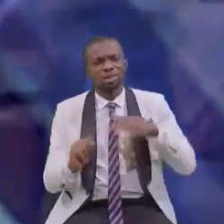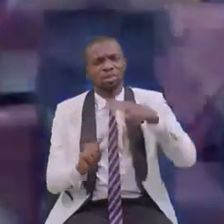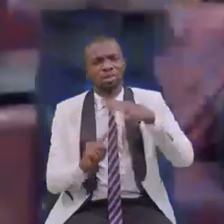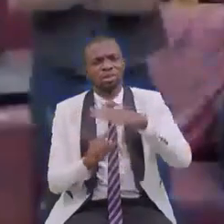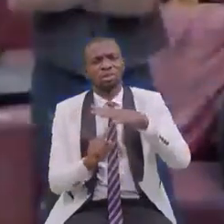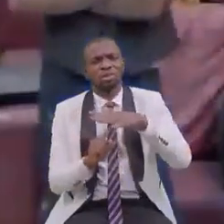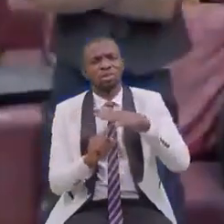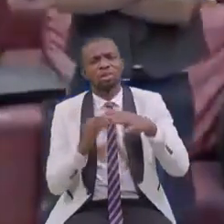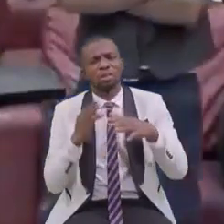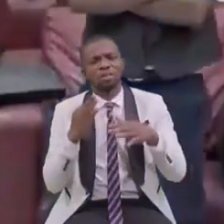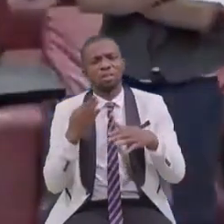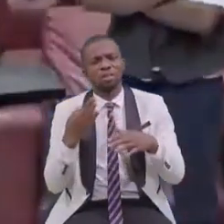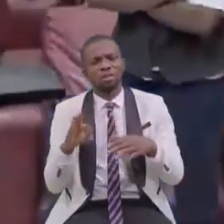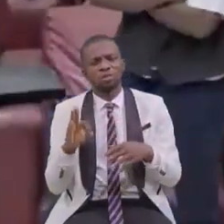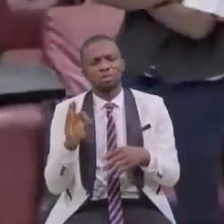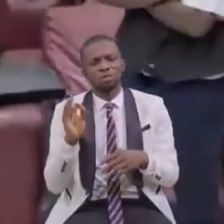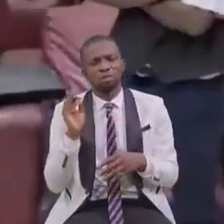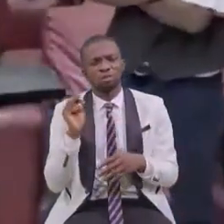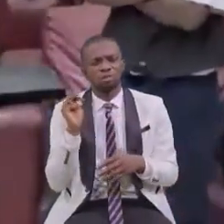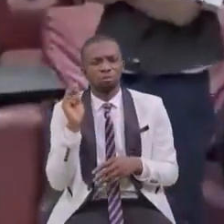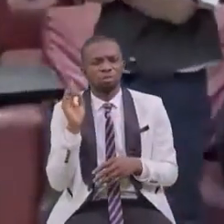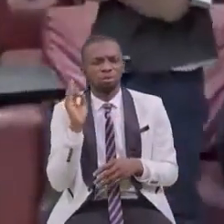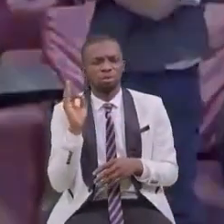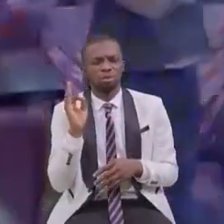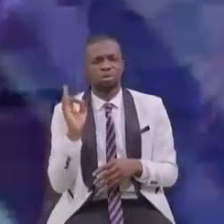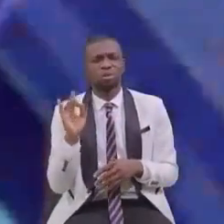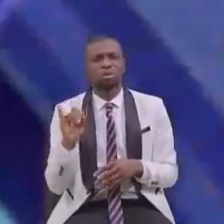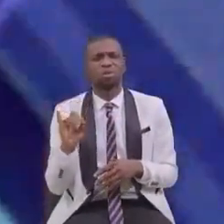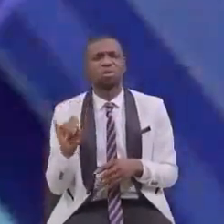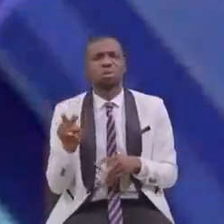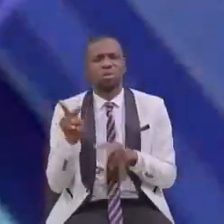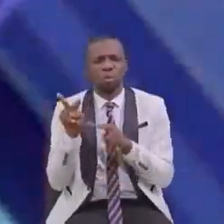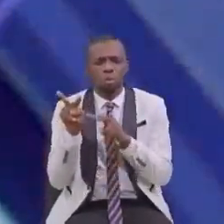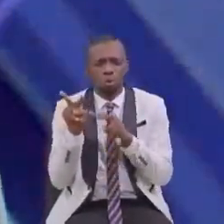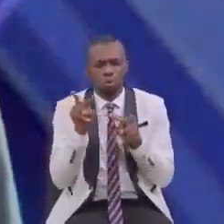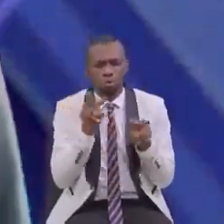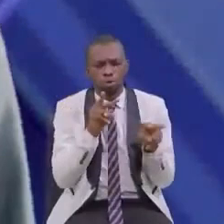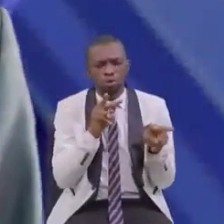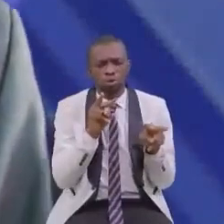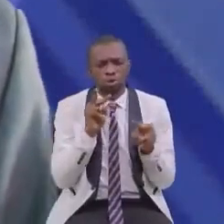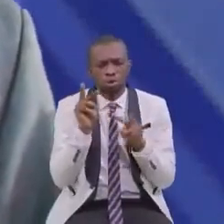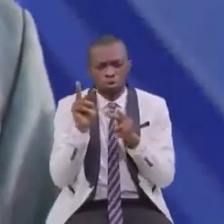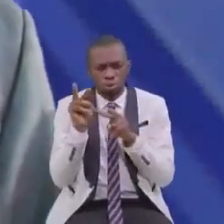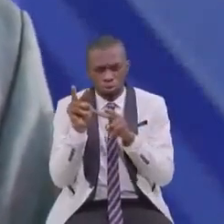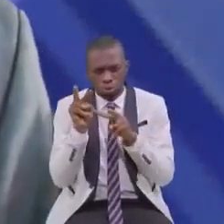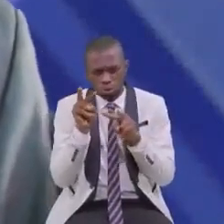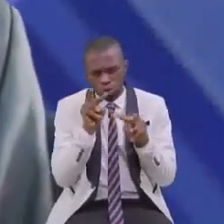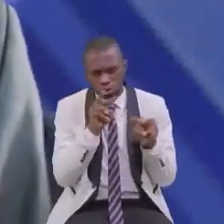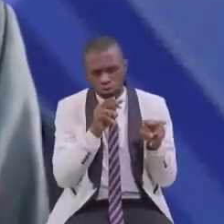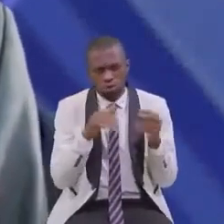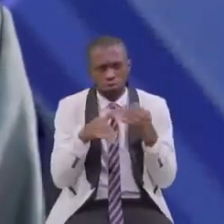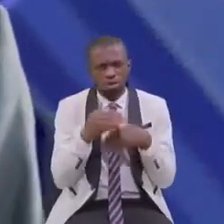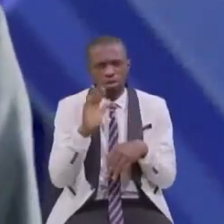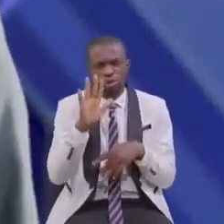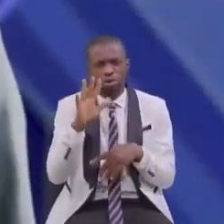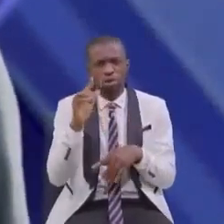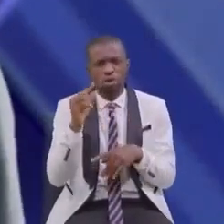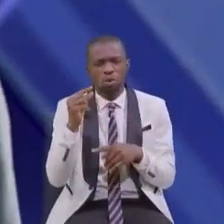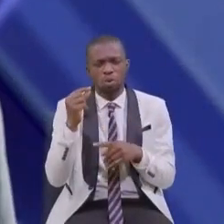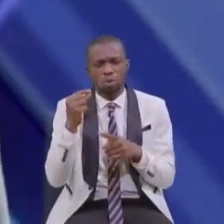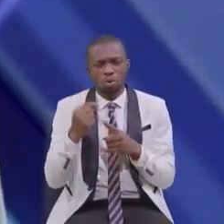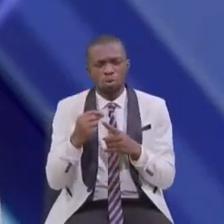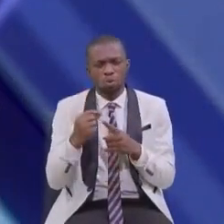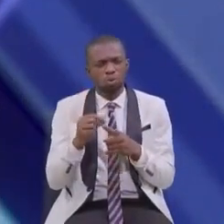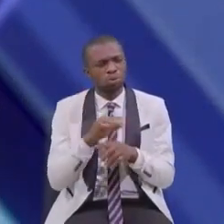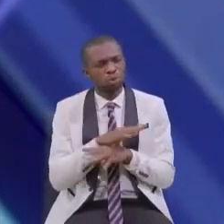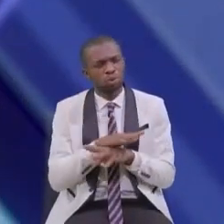of ministry. Watch. Watch over your words. Let's not be